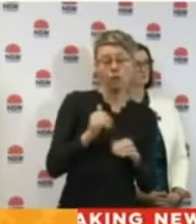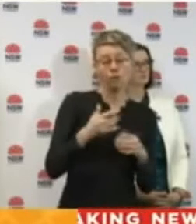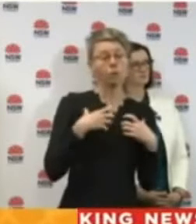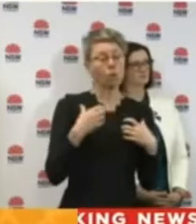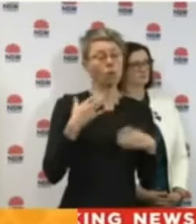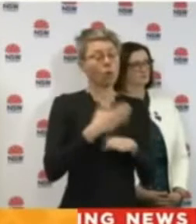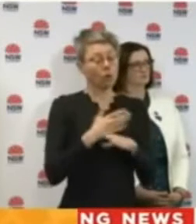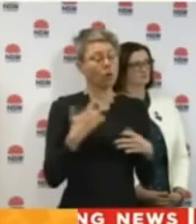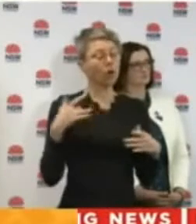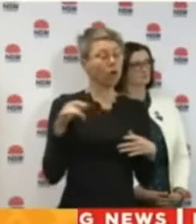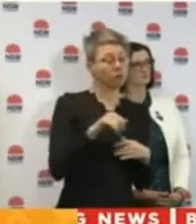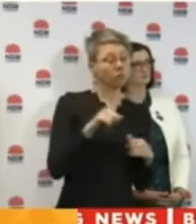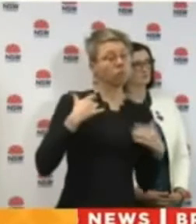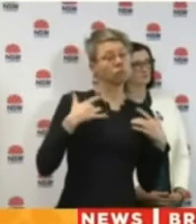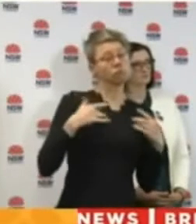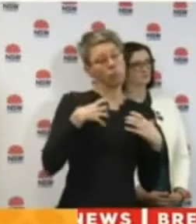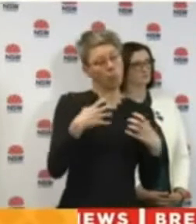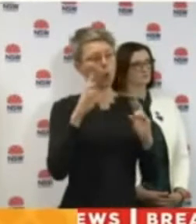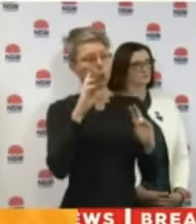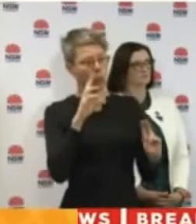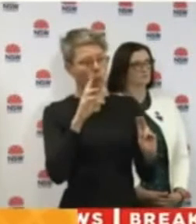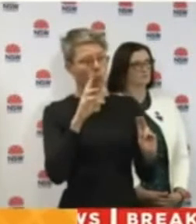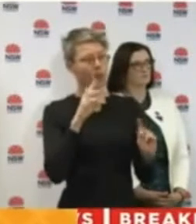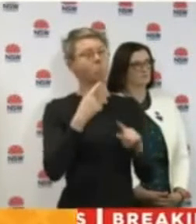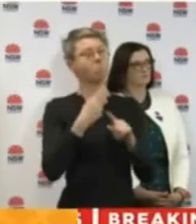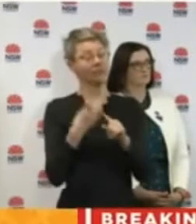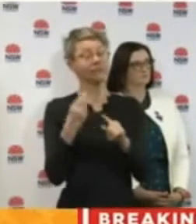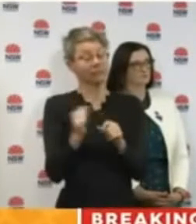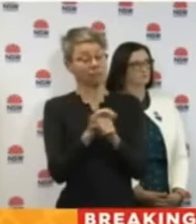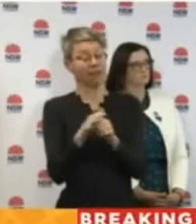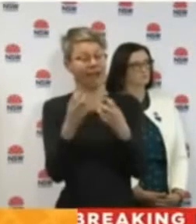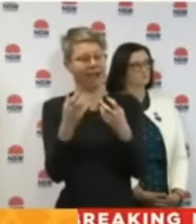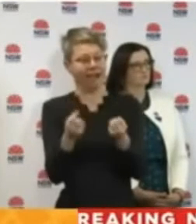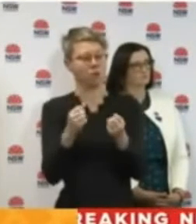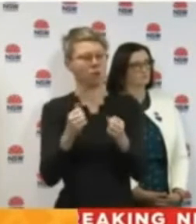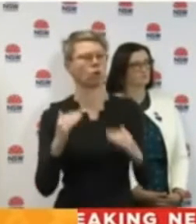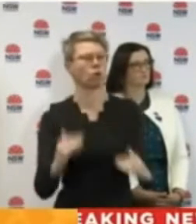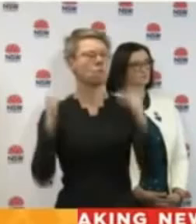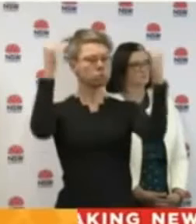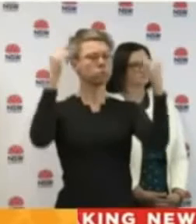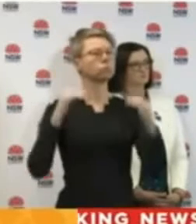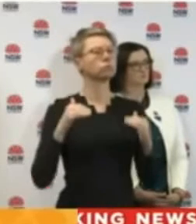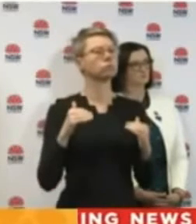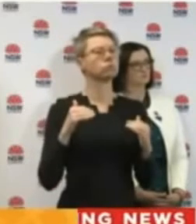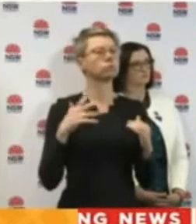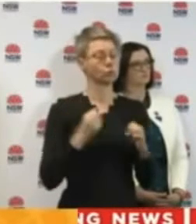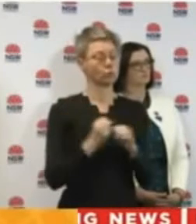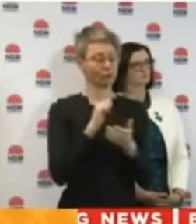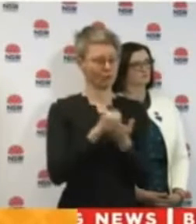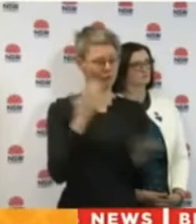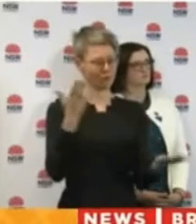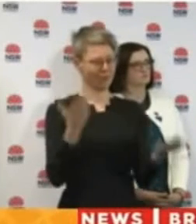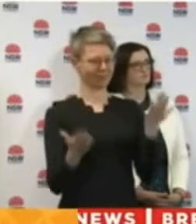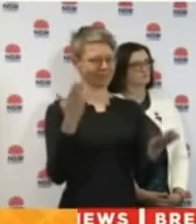is our objective, to get that balance right, but also to make sure we keep everybody as safe as possible, and in particular protect